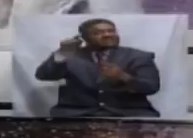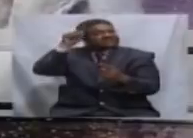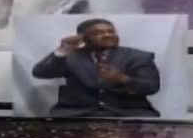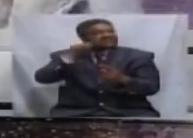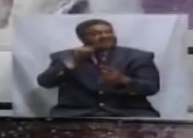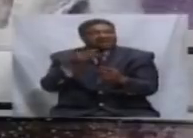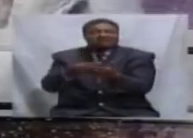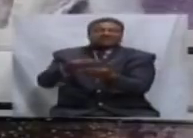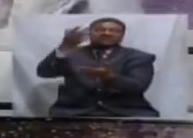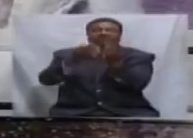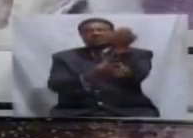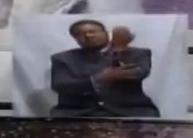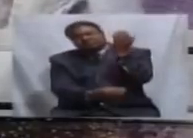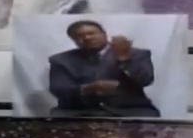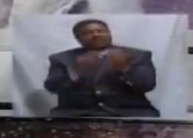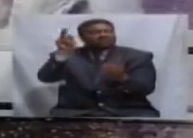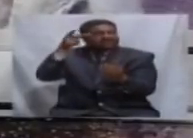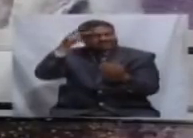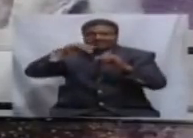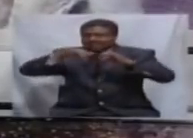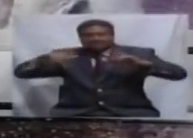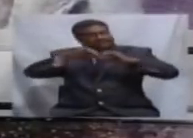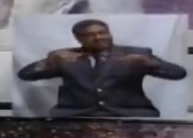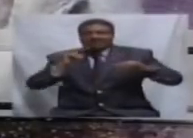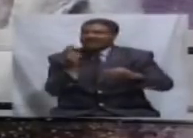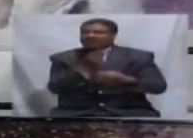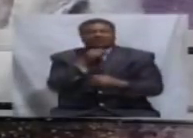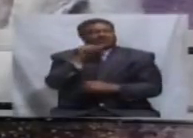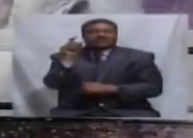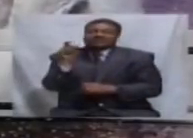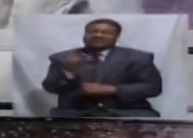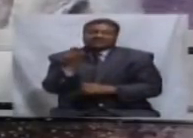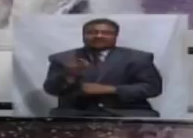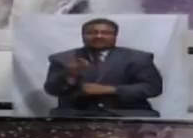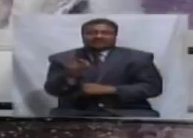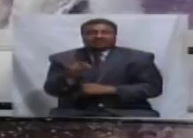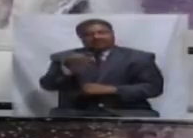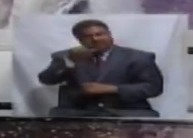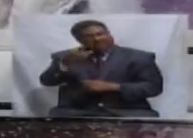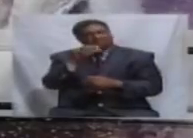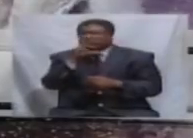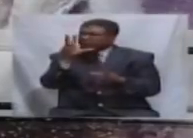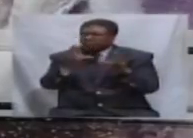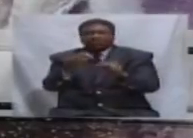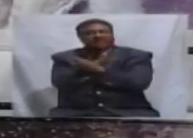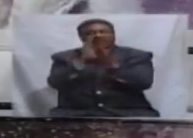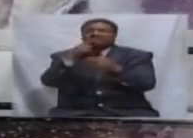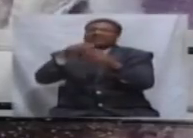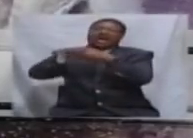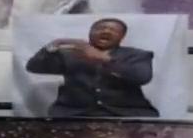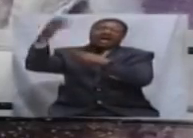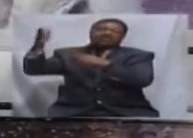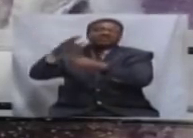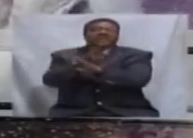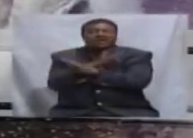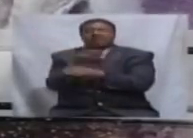status. Mr. Mwila further says that no Zambian politician should stand on the international platform to speak ill of